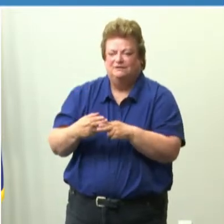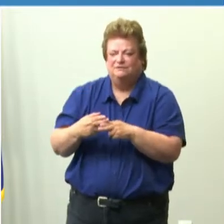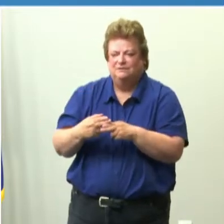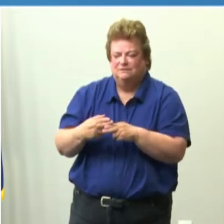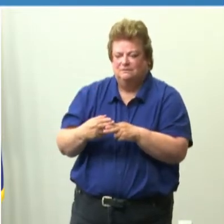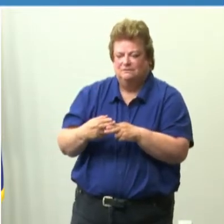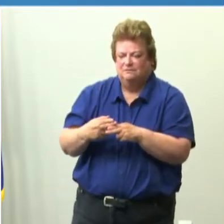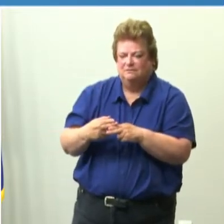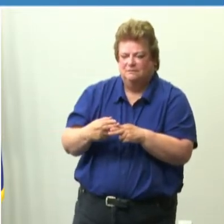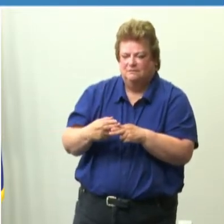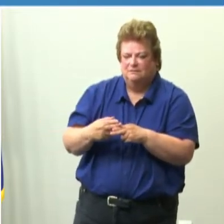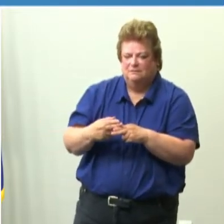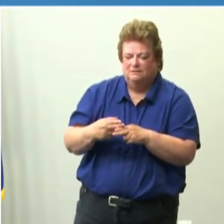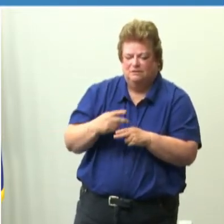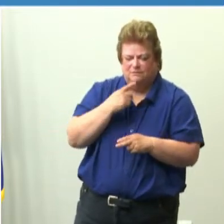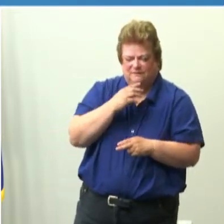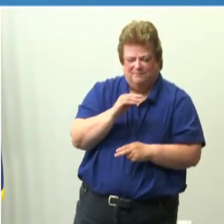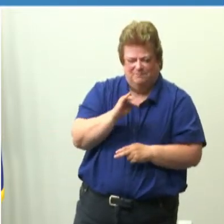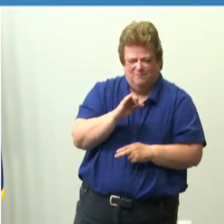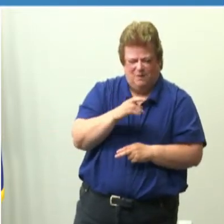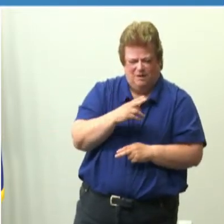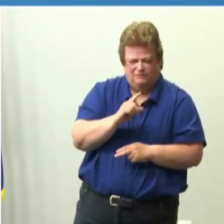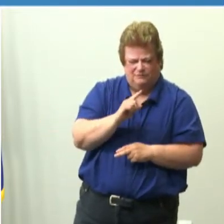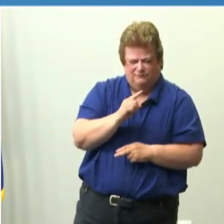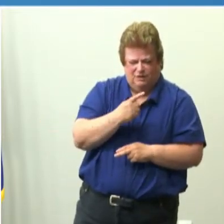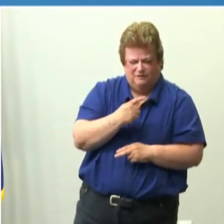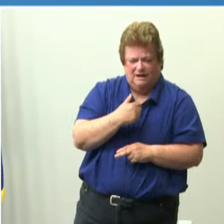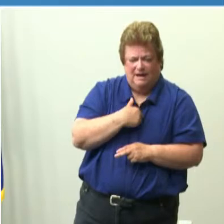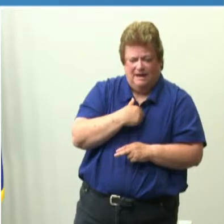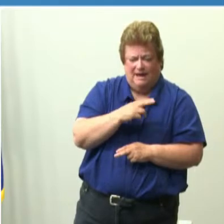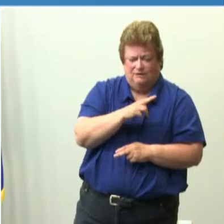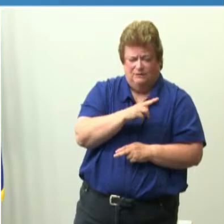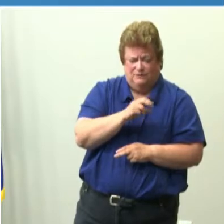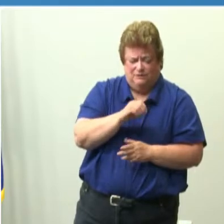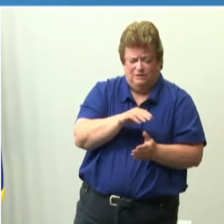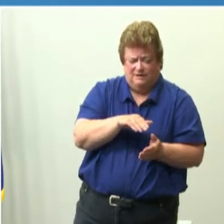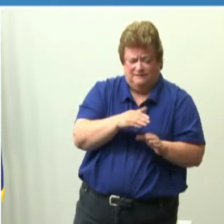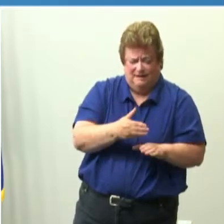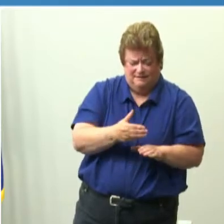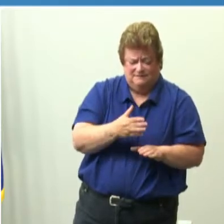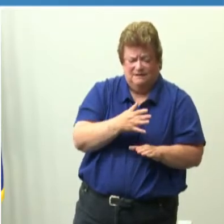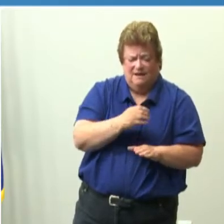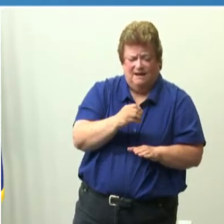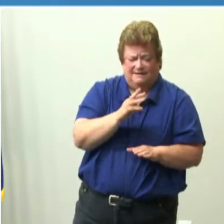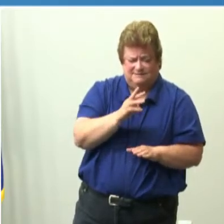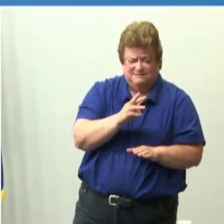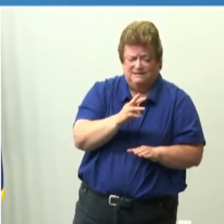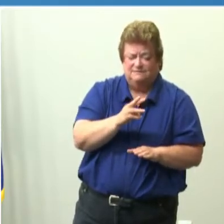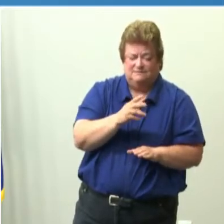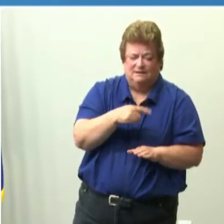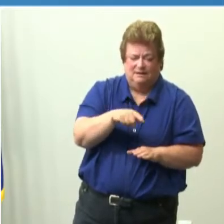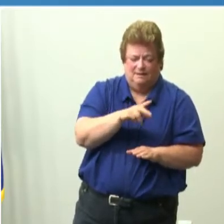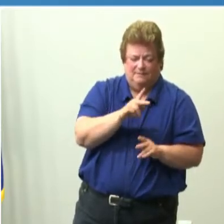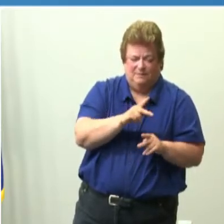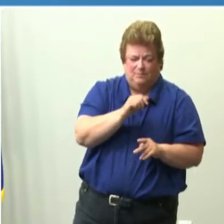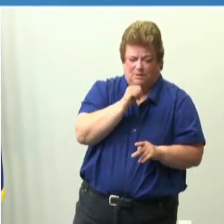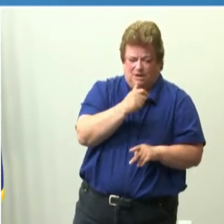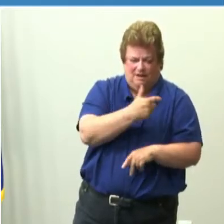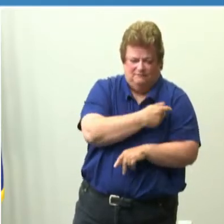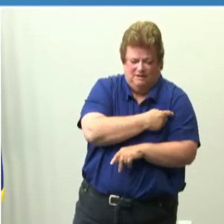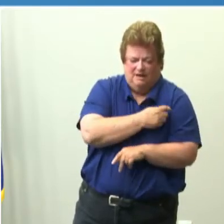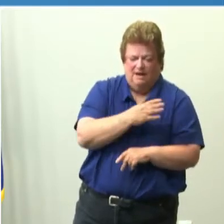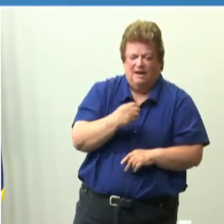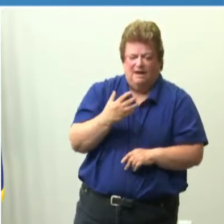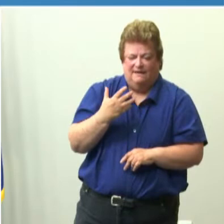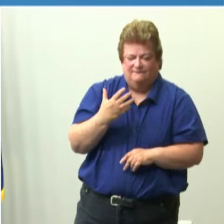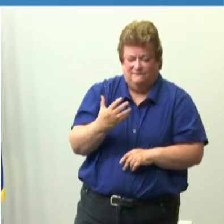said since March 1st, there have been 30 COVID deaths, and 6 of those were unvaccinated, and then 5 of those had come